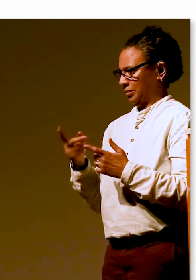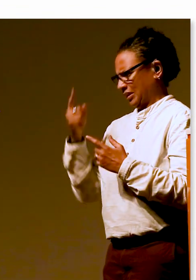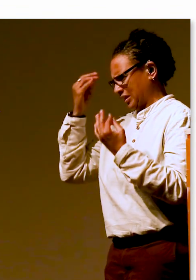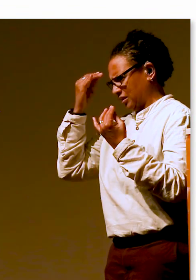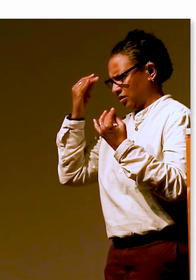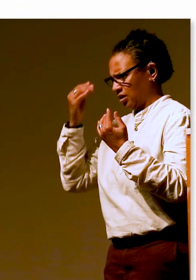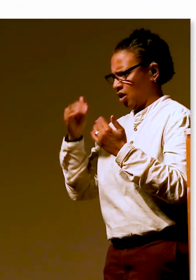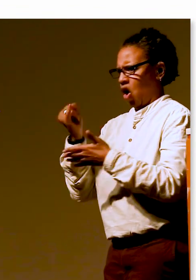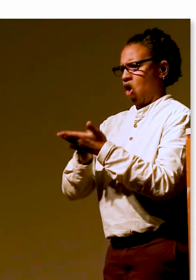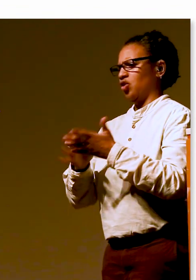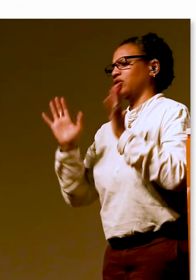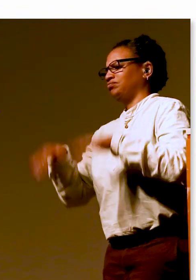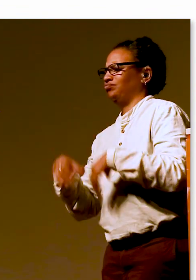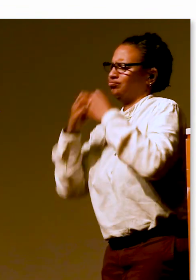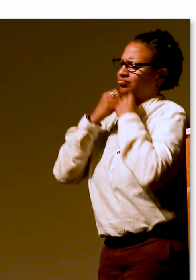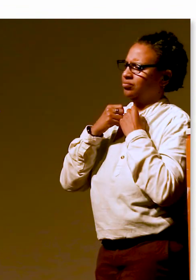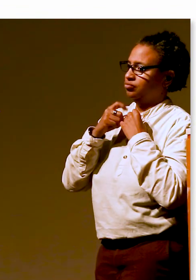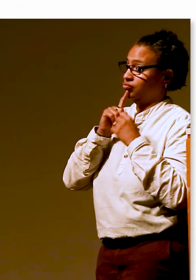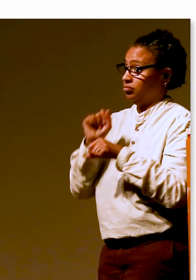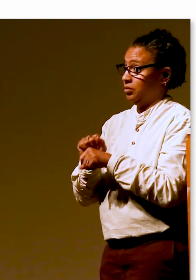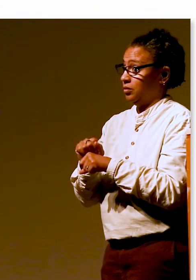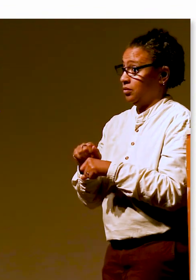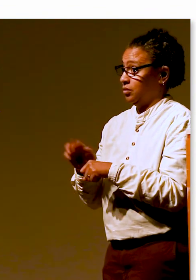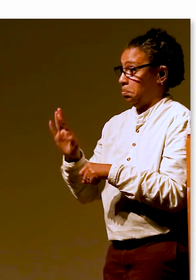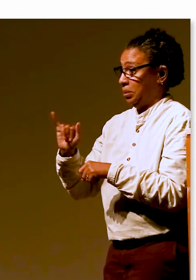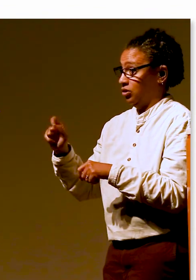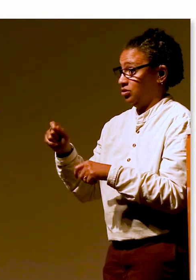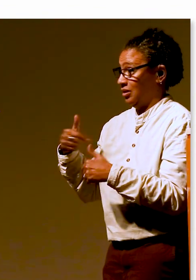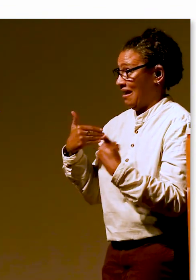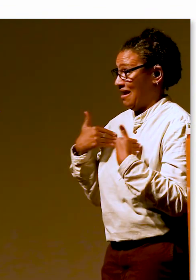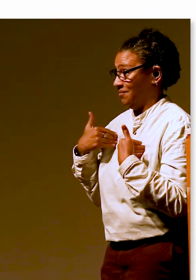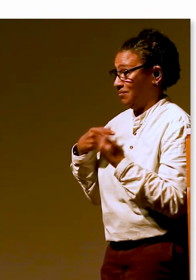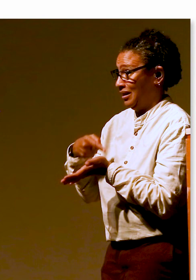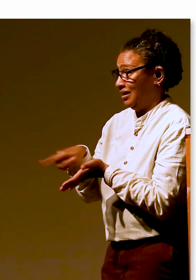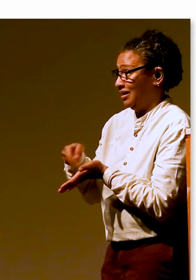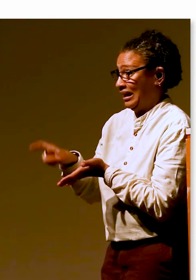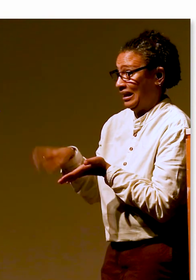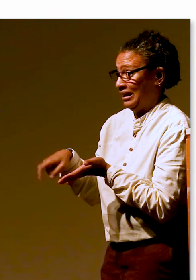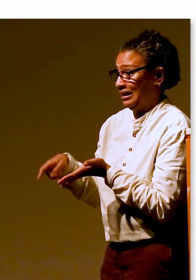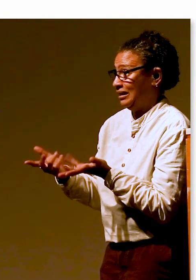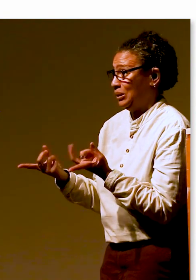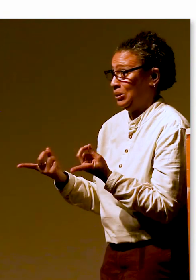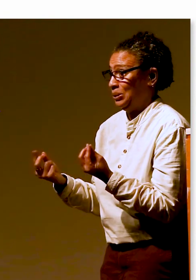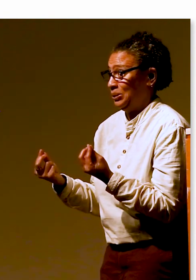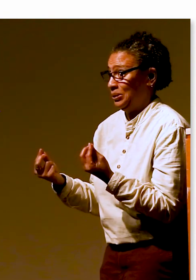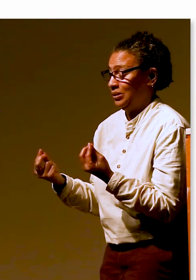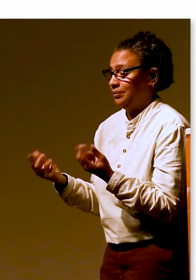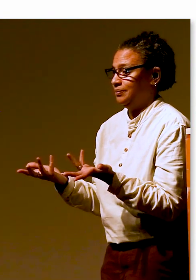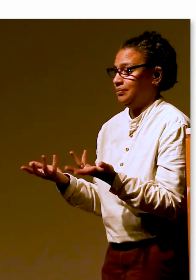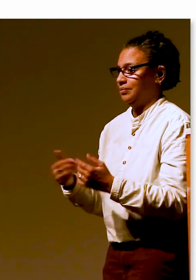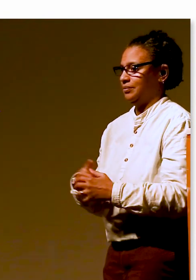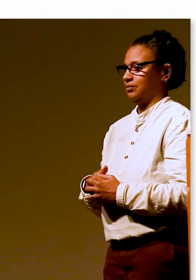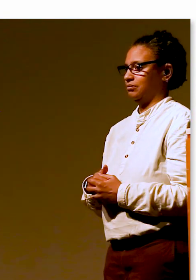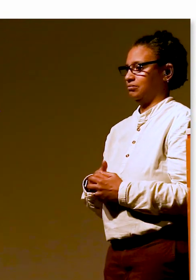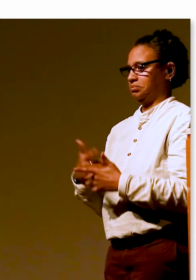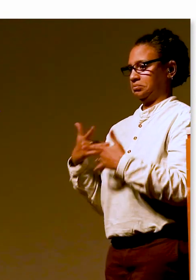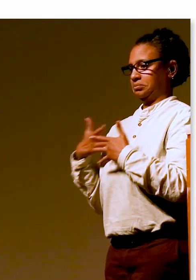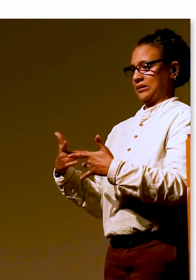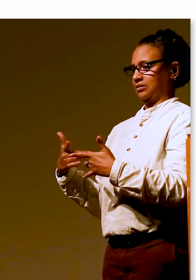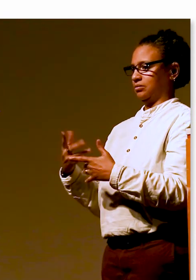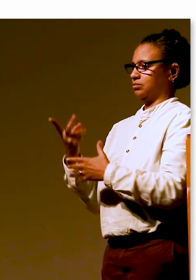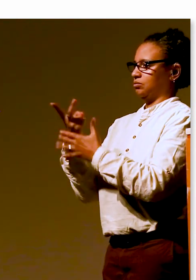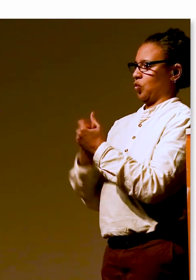a weird kind of complicated space when this presumably creative platform is also a space that's readily monetized. But then at the